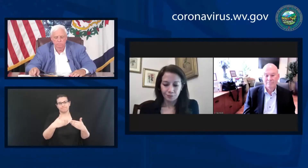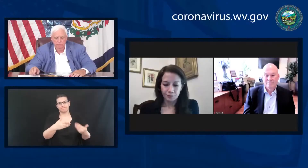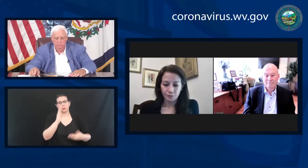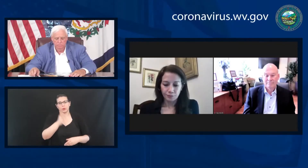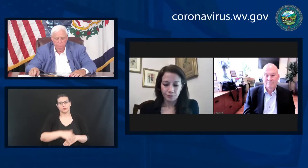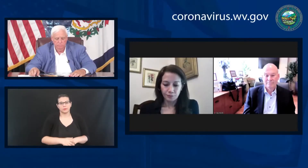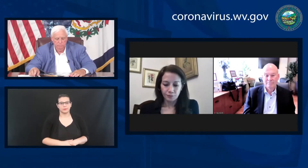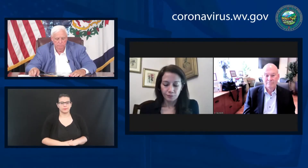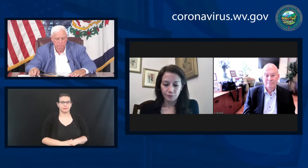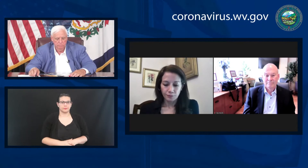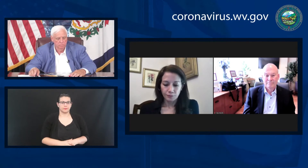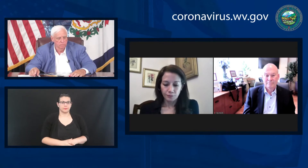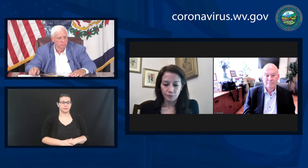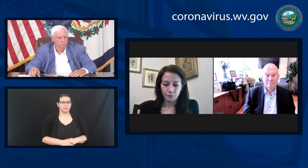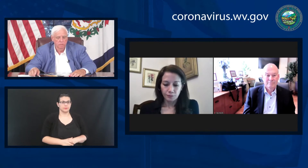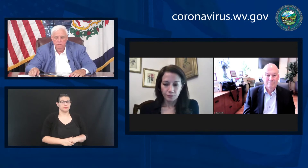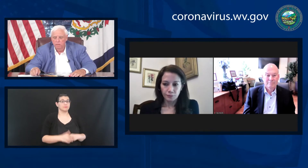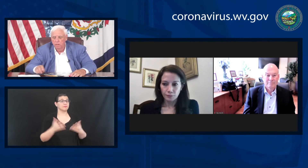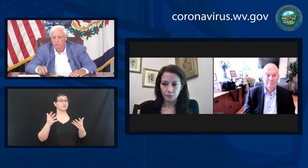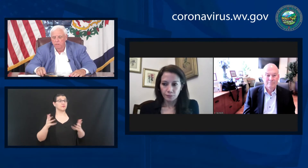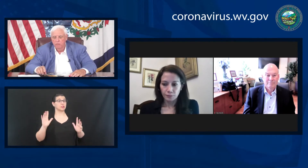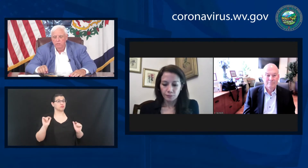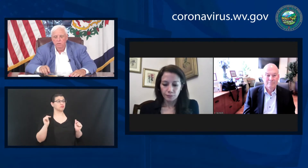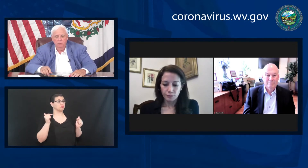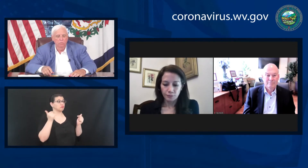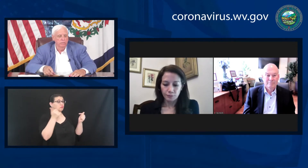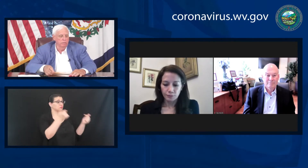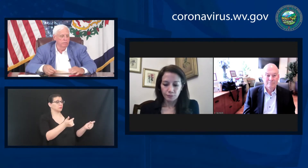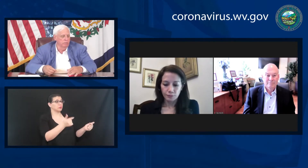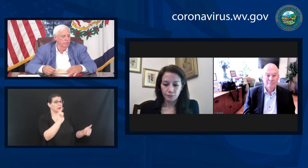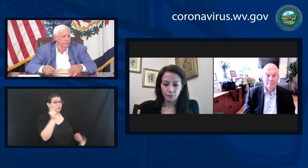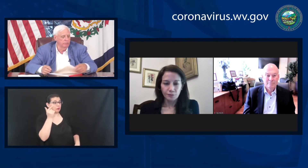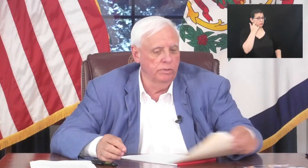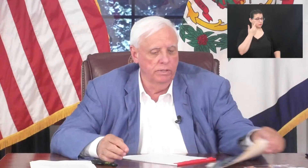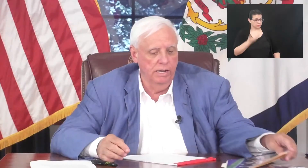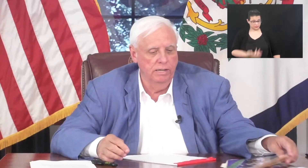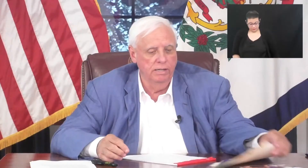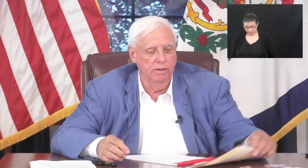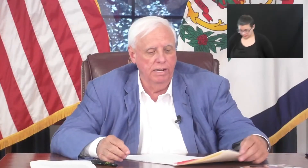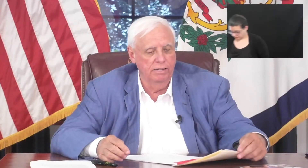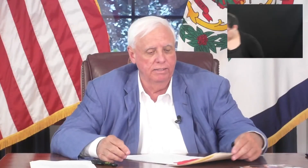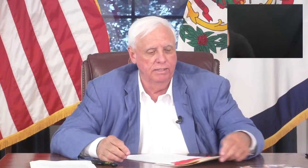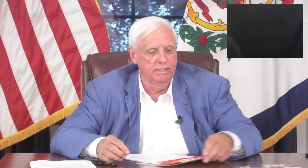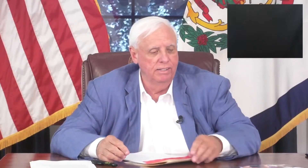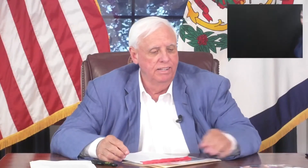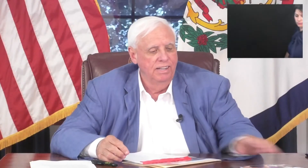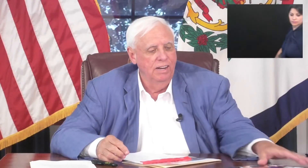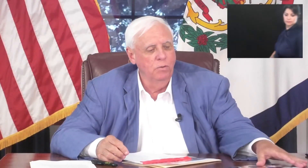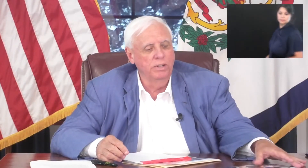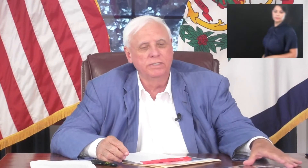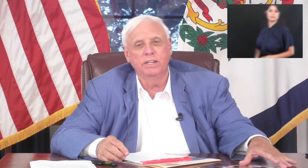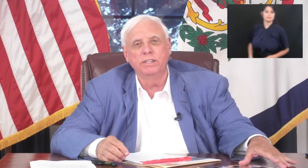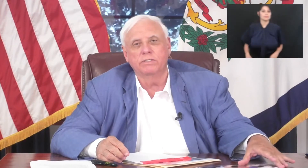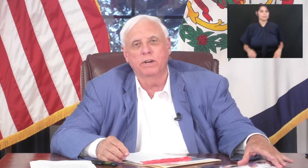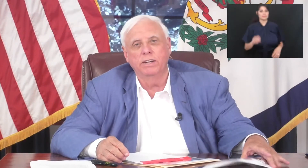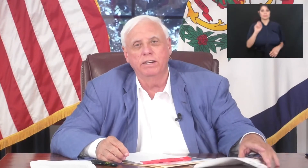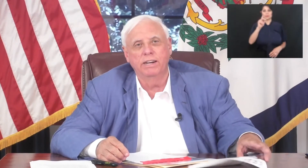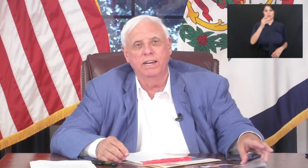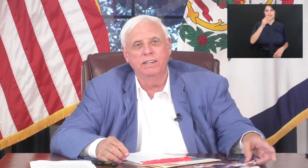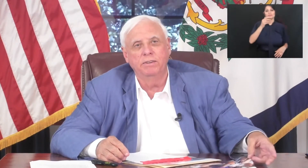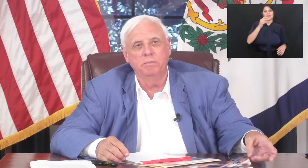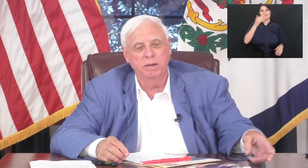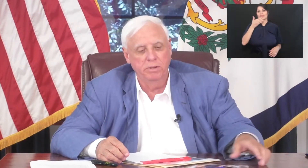All right, thanks, Mark. Governor, I'll turn it back to you. Oh well, okay, Jordan. I want to show this right